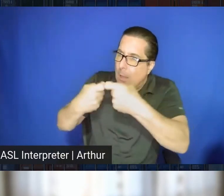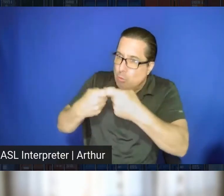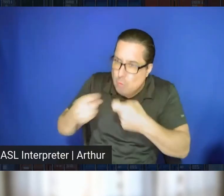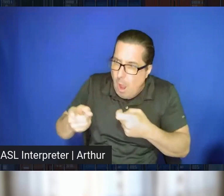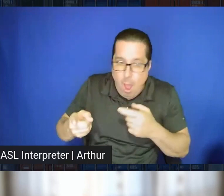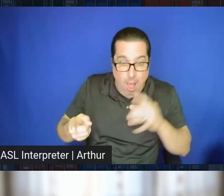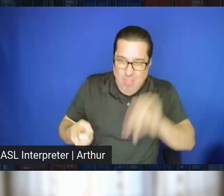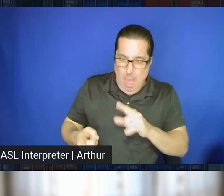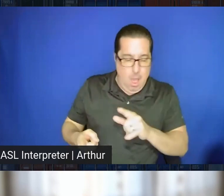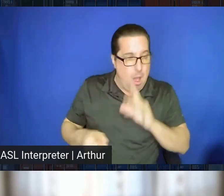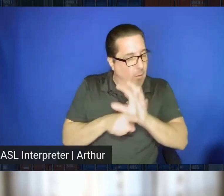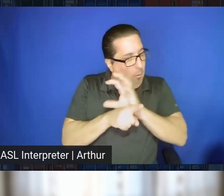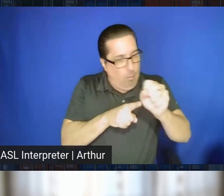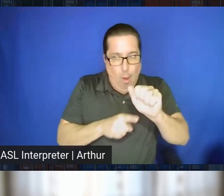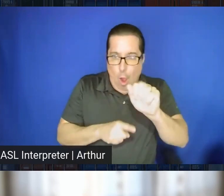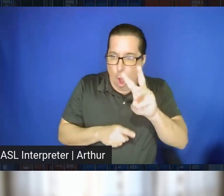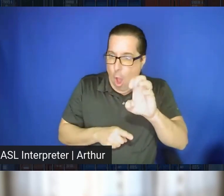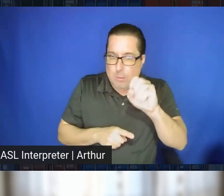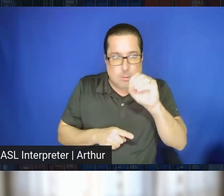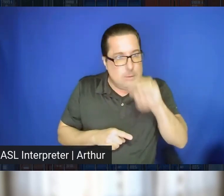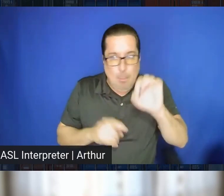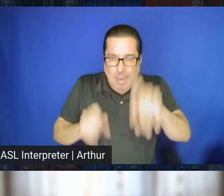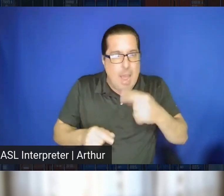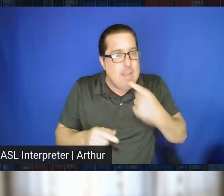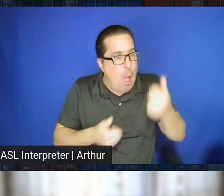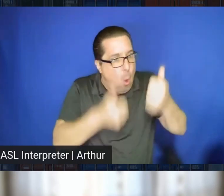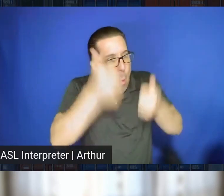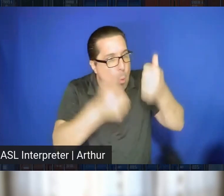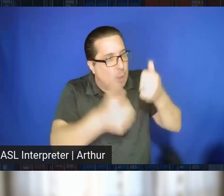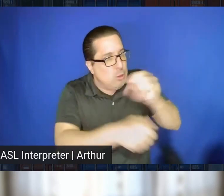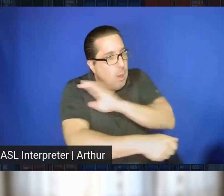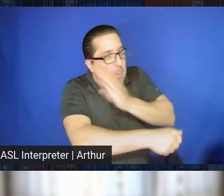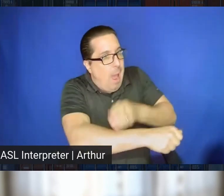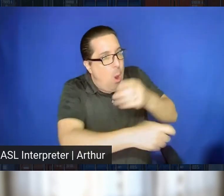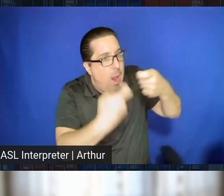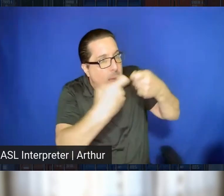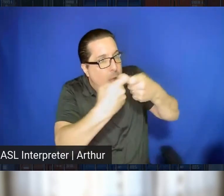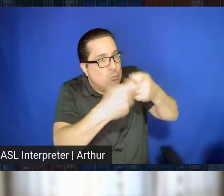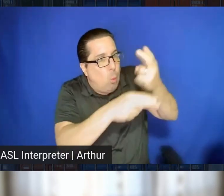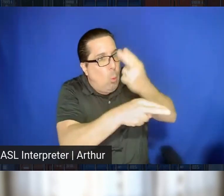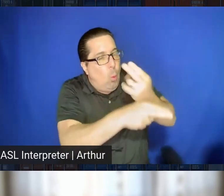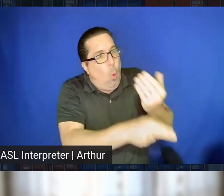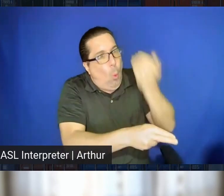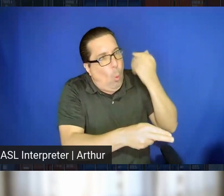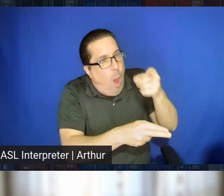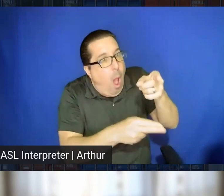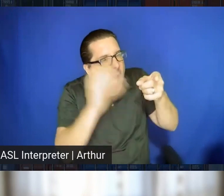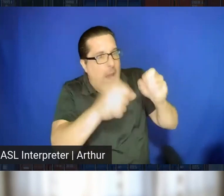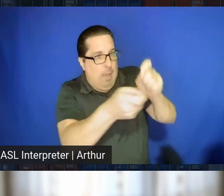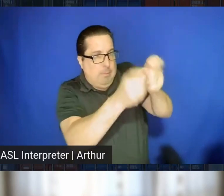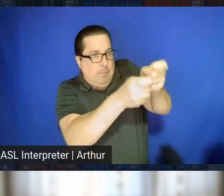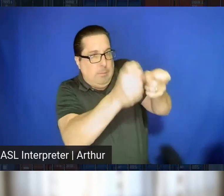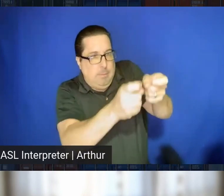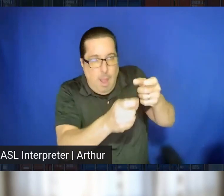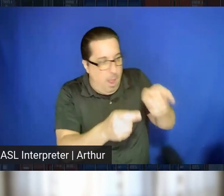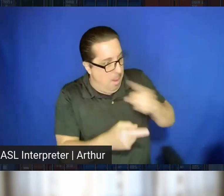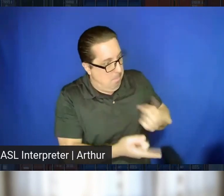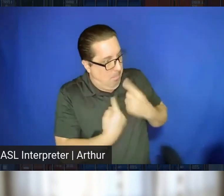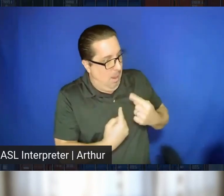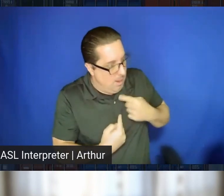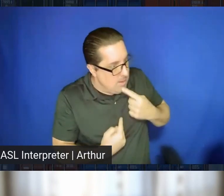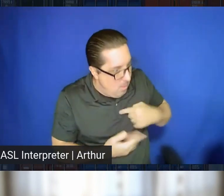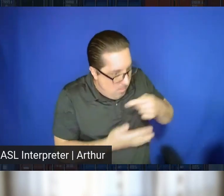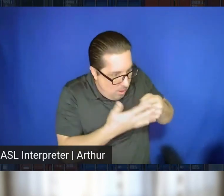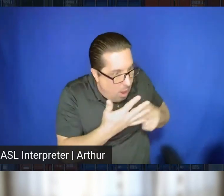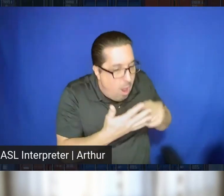Yeah, I think, one of my friends is quite involved in the Green Software Foundation, and she's been sort of saying, isn't there